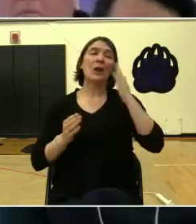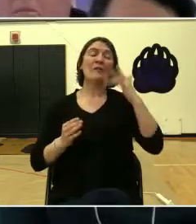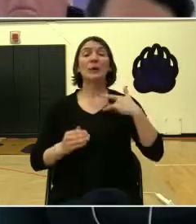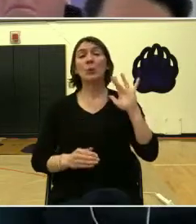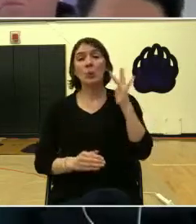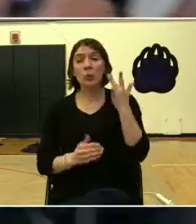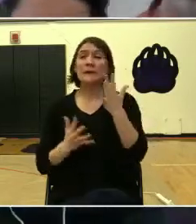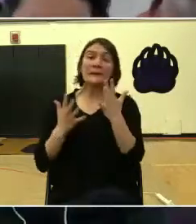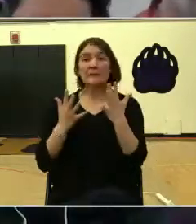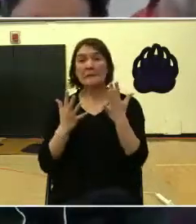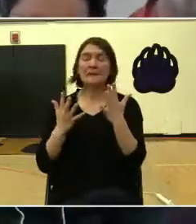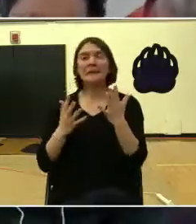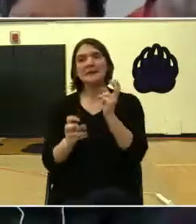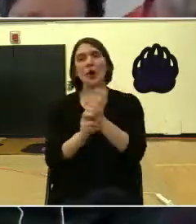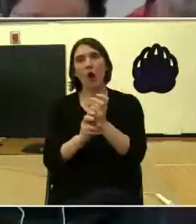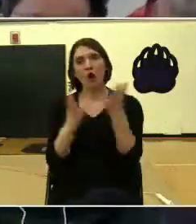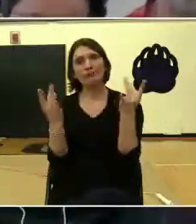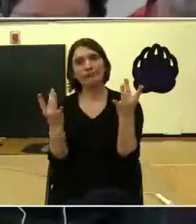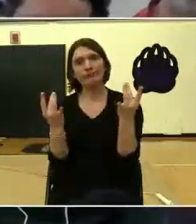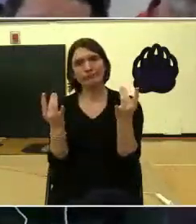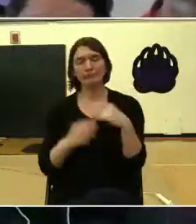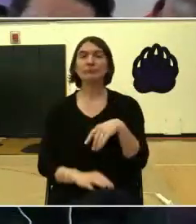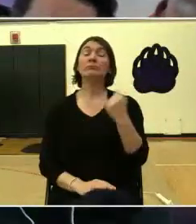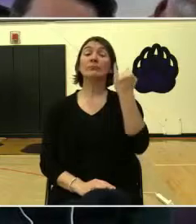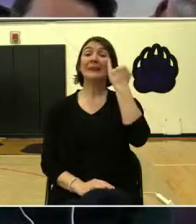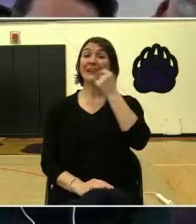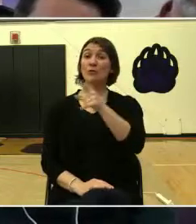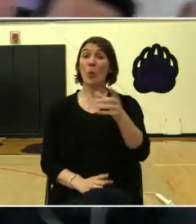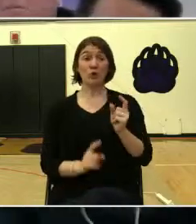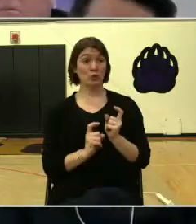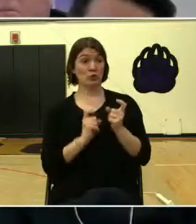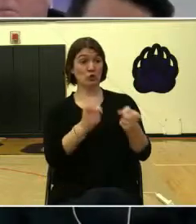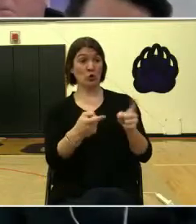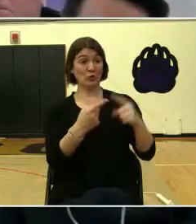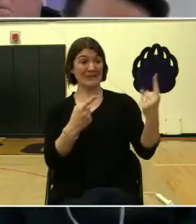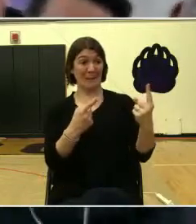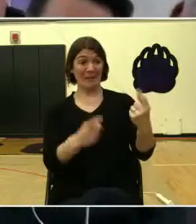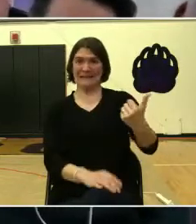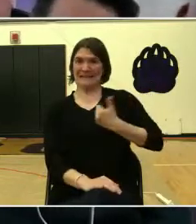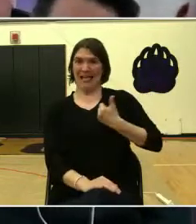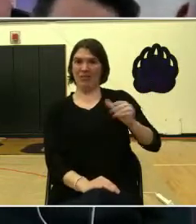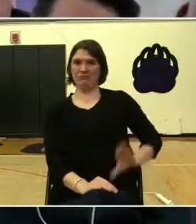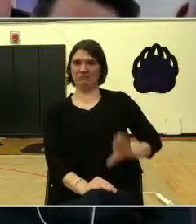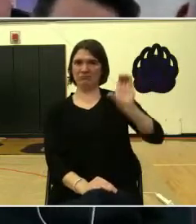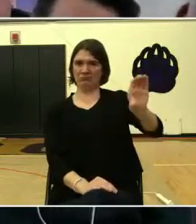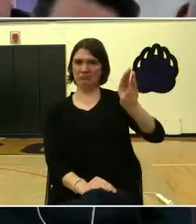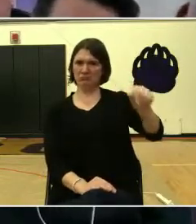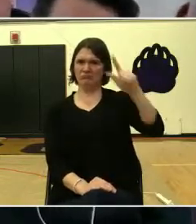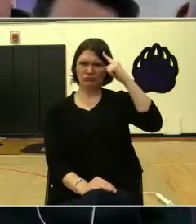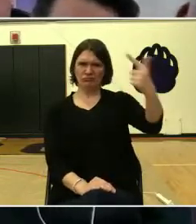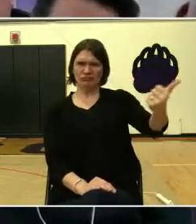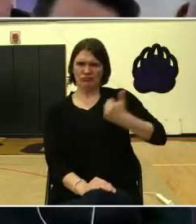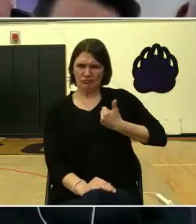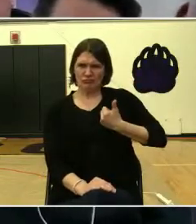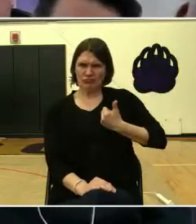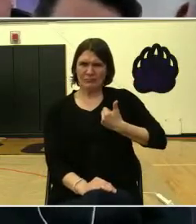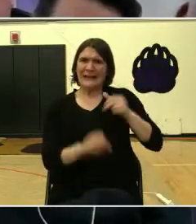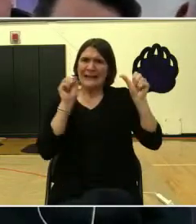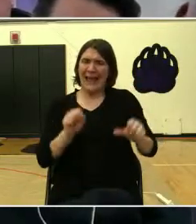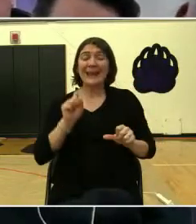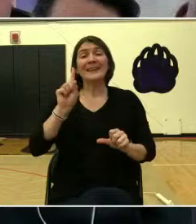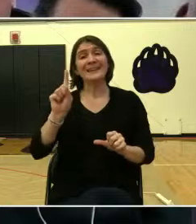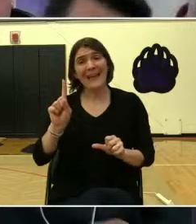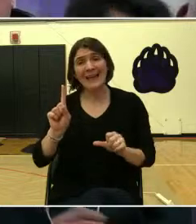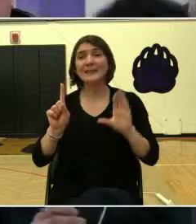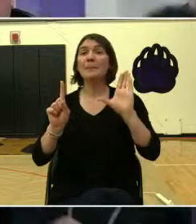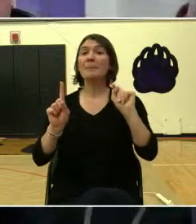if you want to um donate to something why can't you just donate to something some of that has to